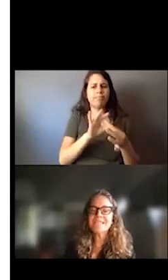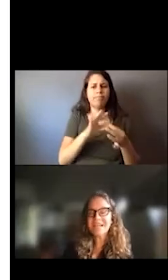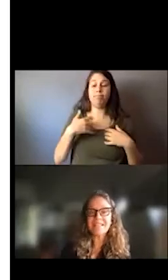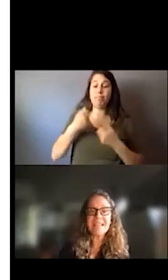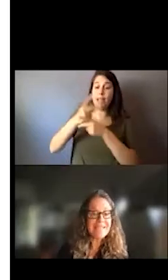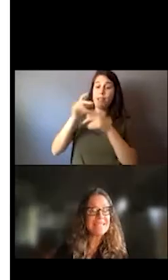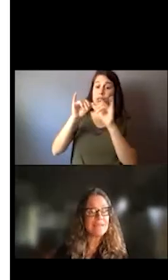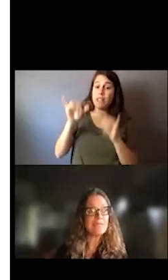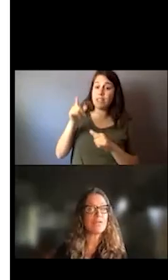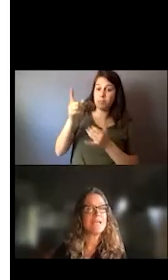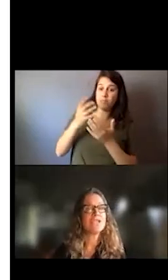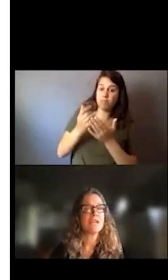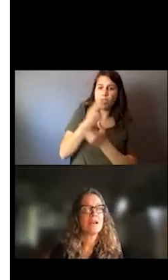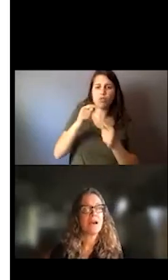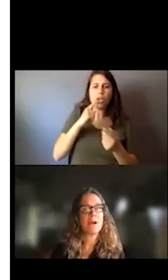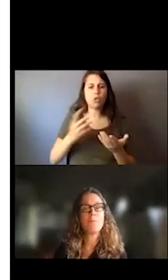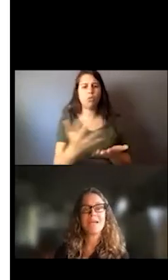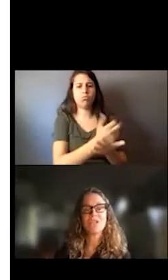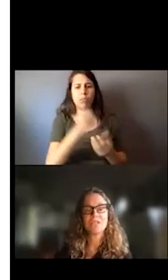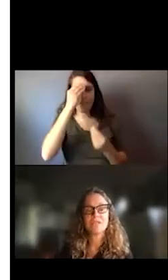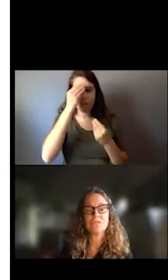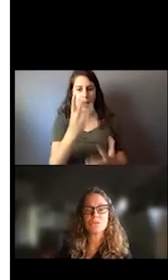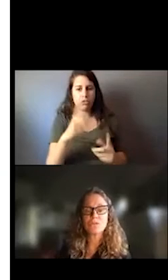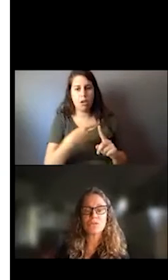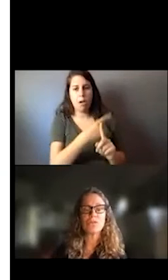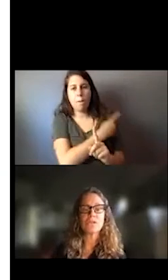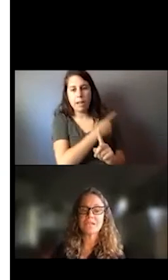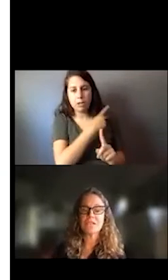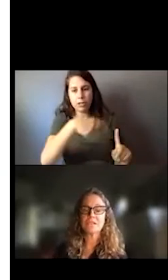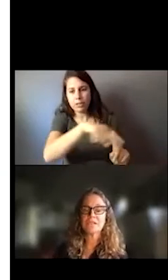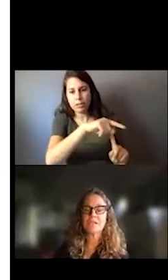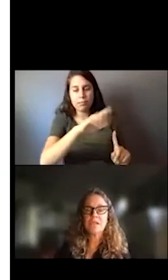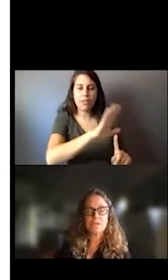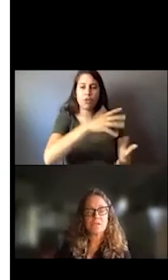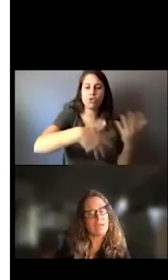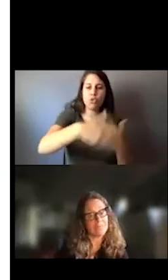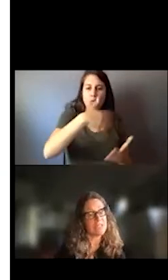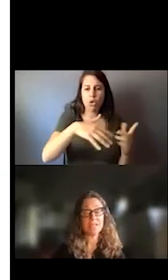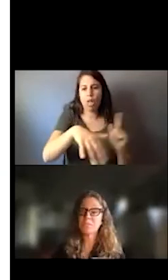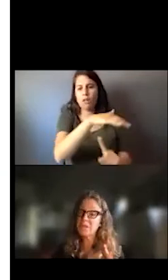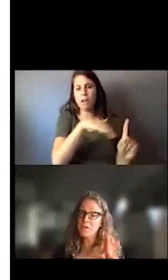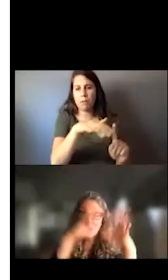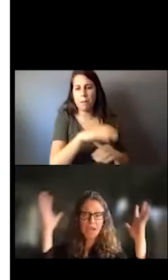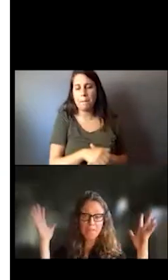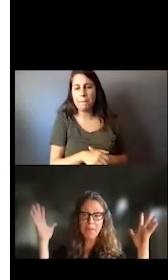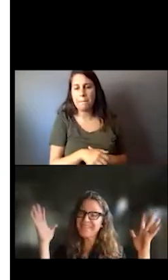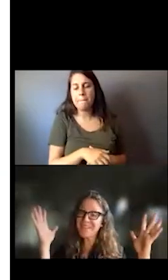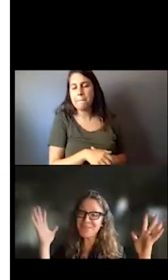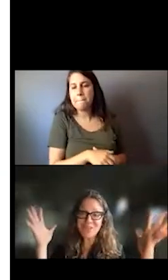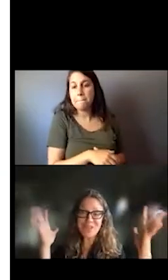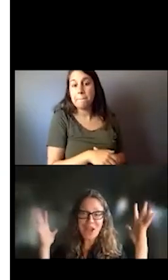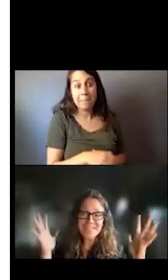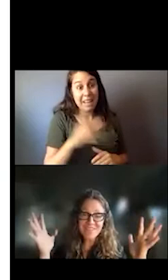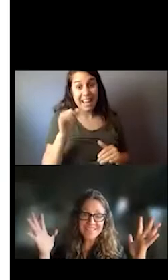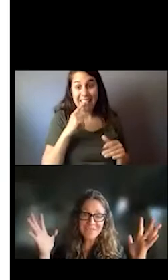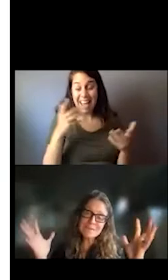use to collect information about patients' social conditions. So again, this is a bucket